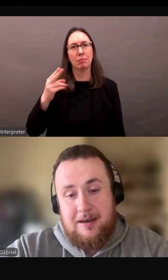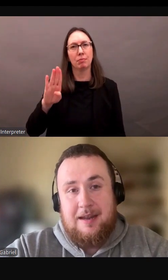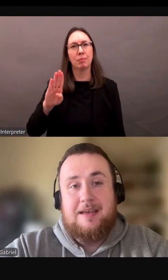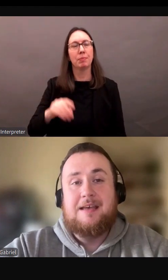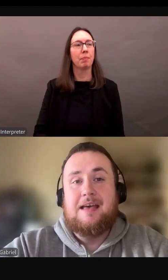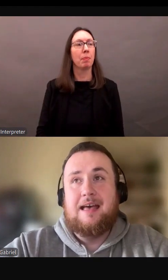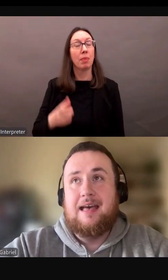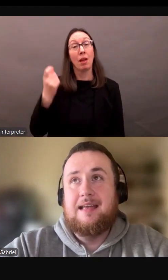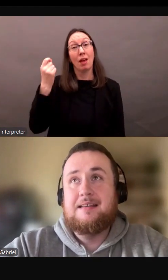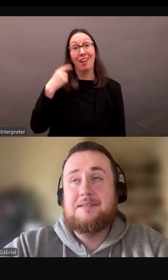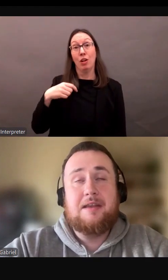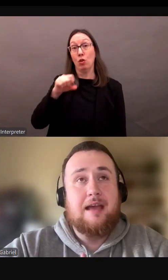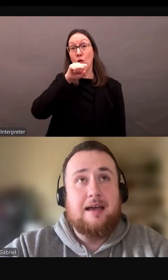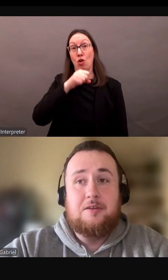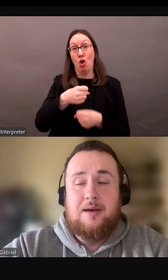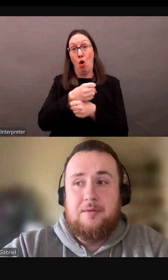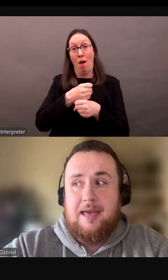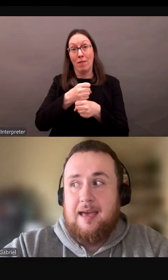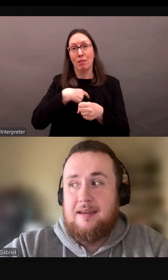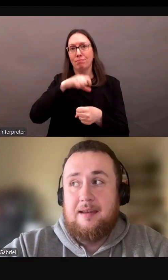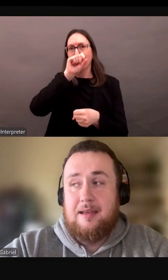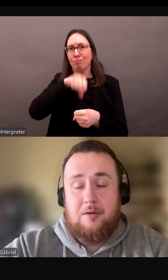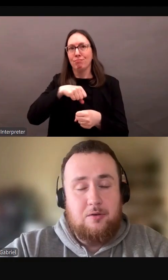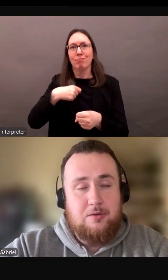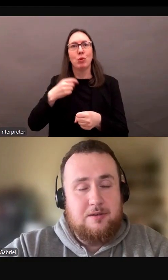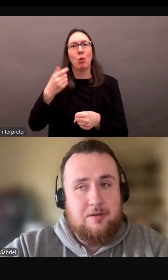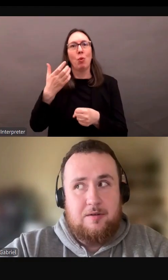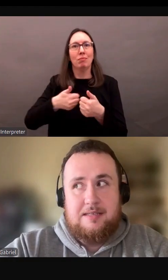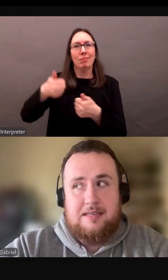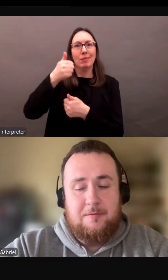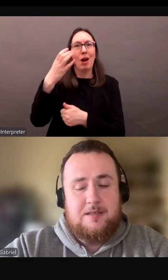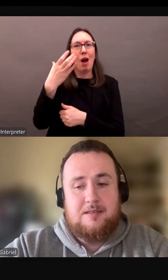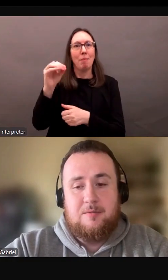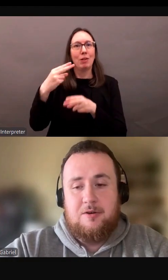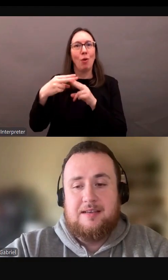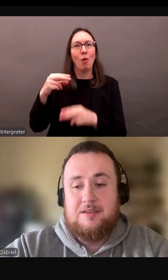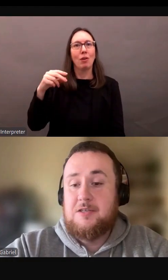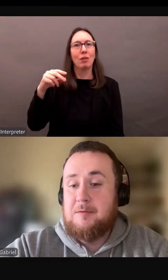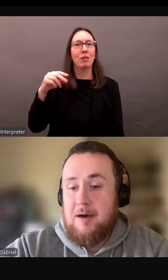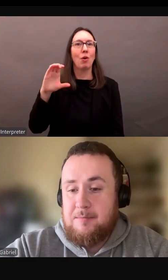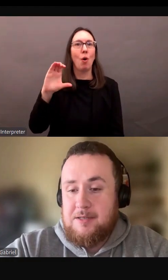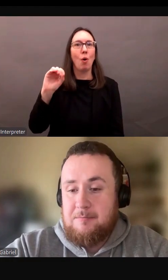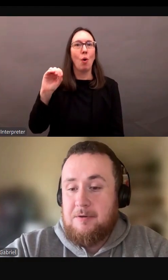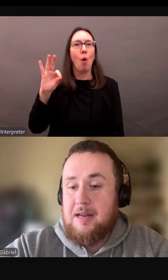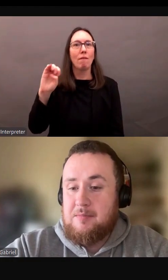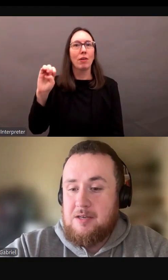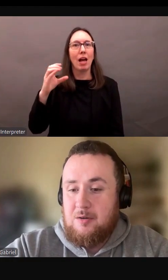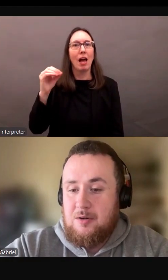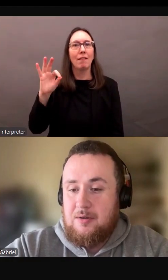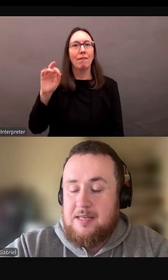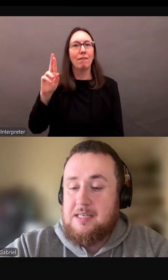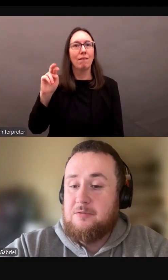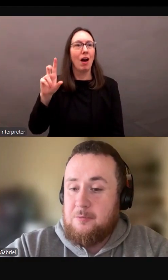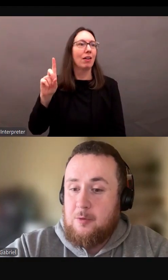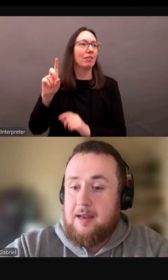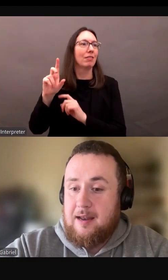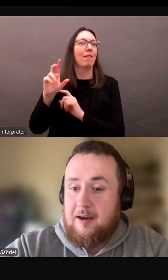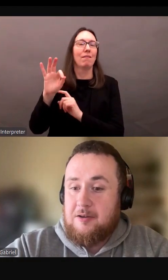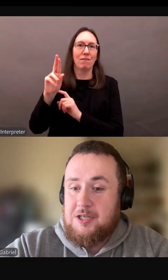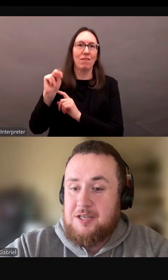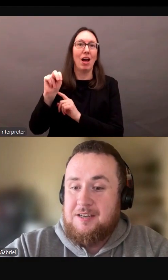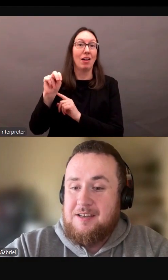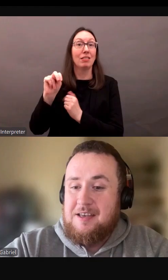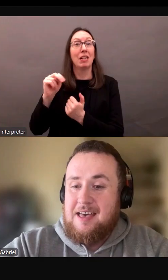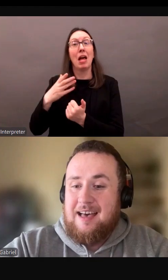Fun. And I do have a cat who's around this office this morning. So if she pops up, her name's Coco, and she's quite